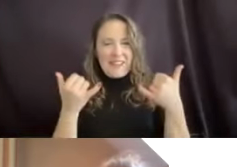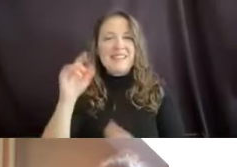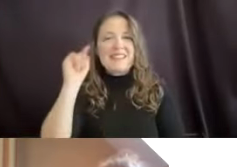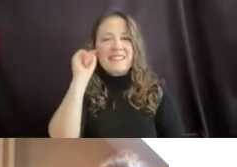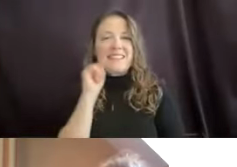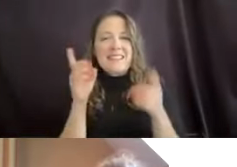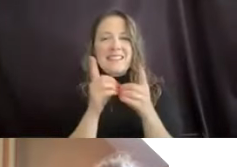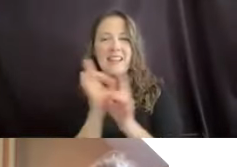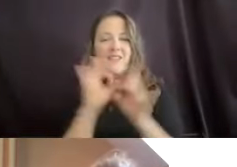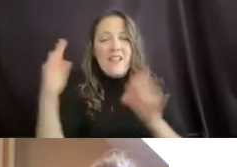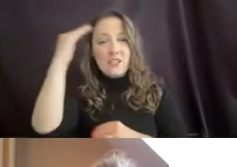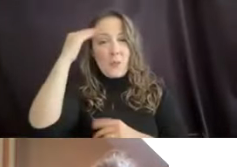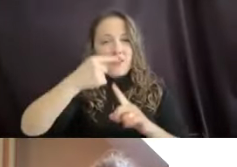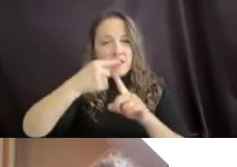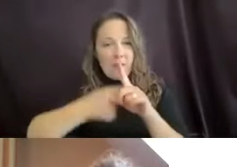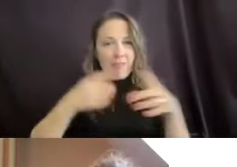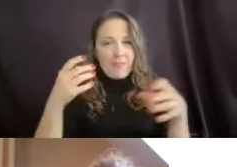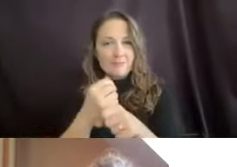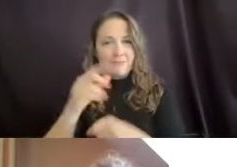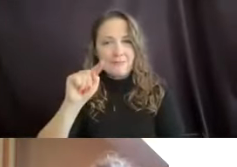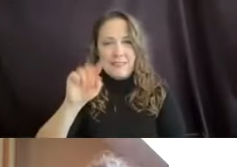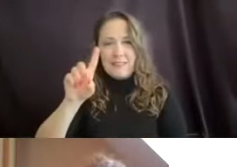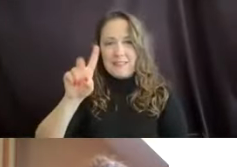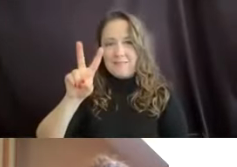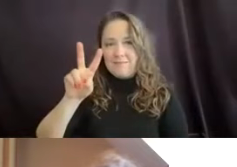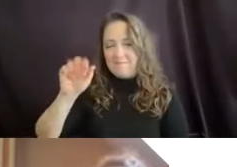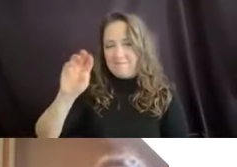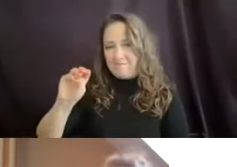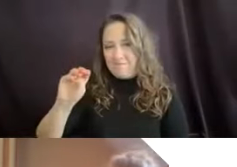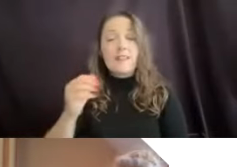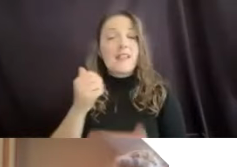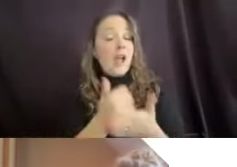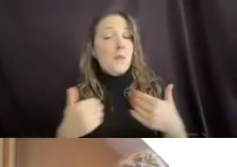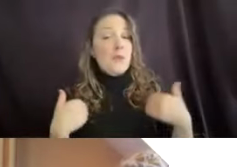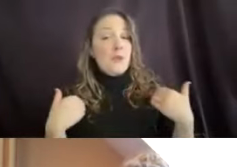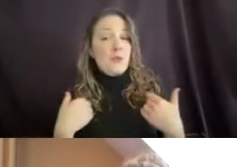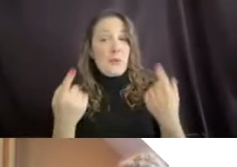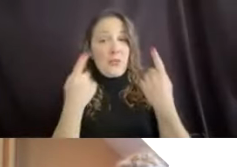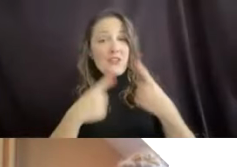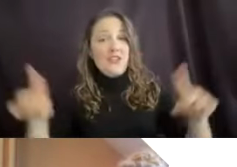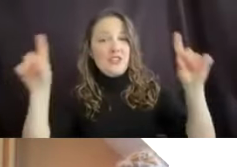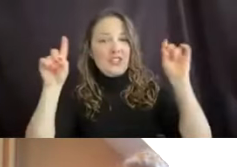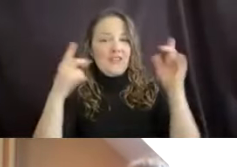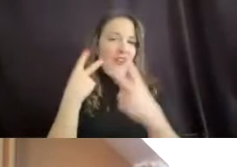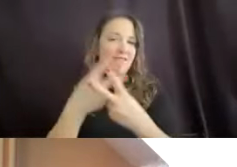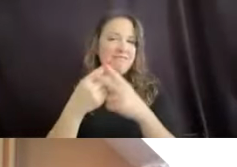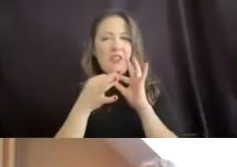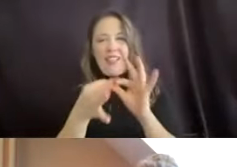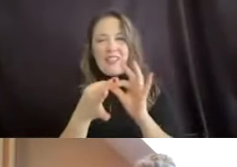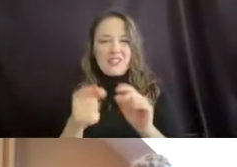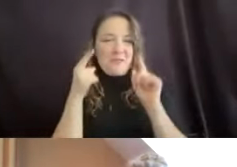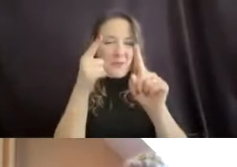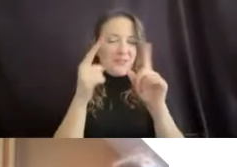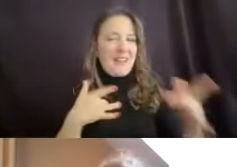Month, helping youth achieve #relationship goals. I was really excited to come up with